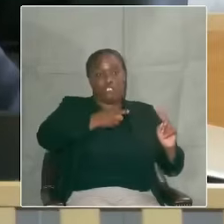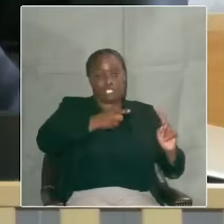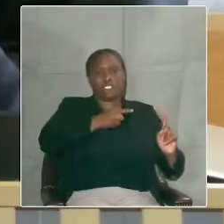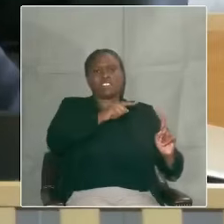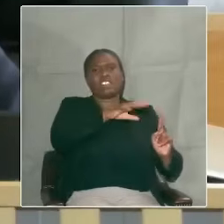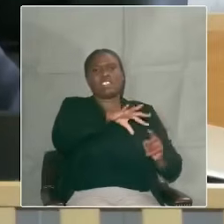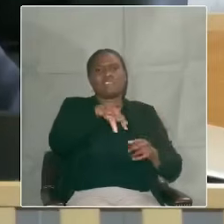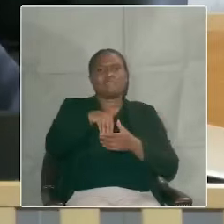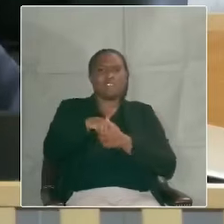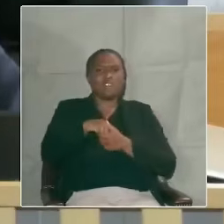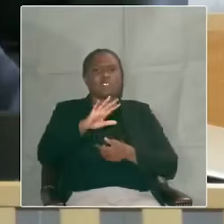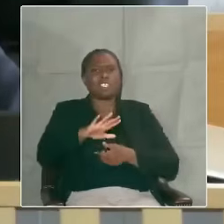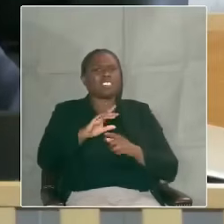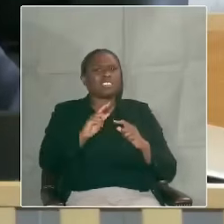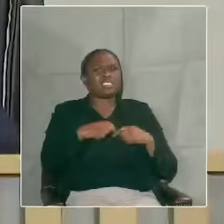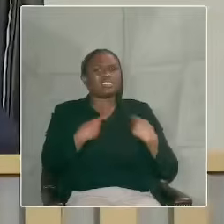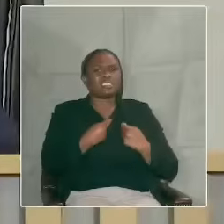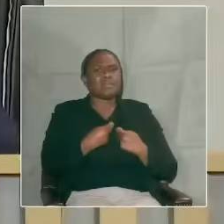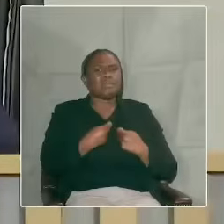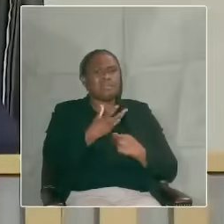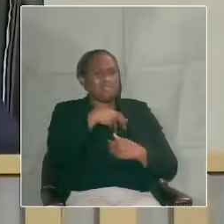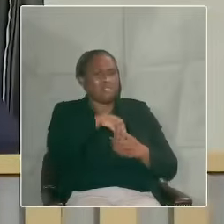any, with the work of this task team?